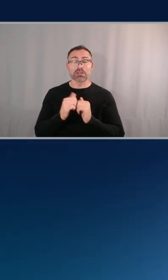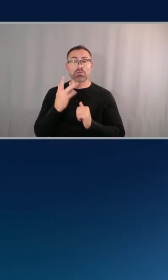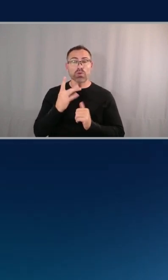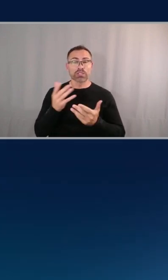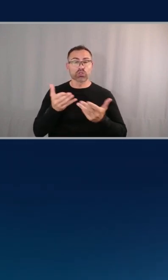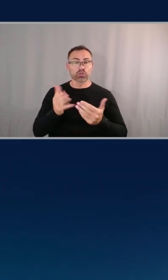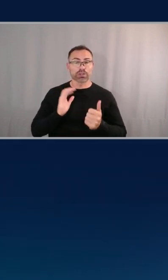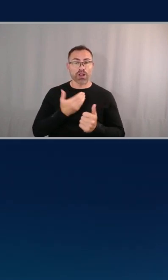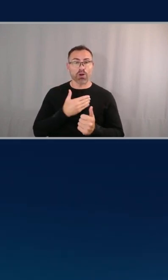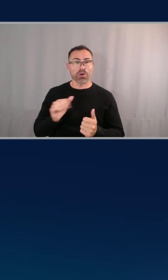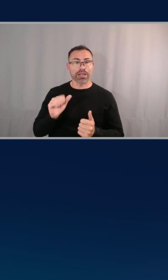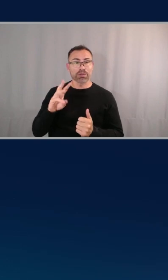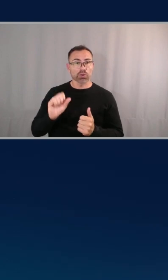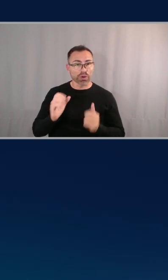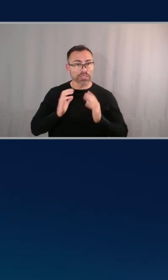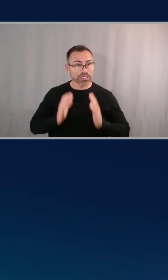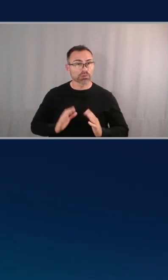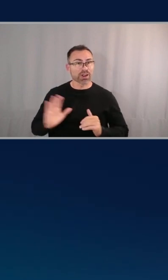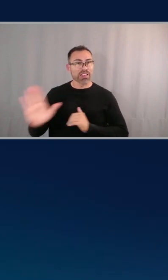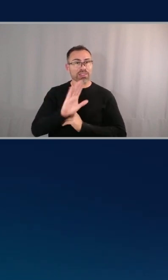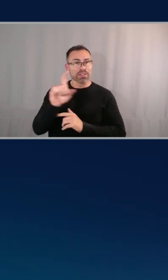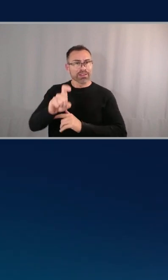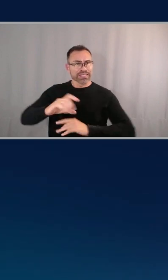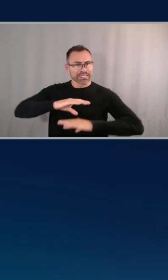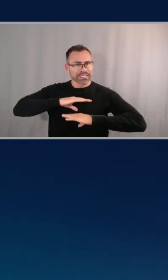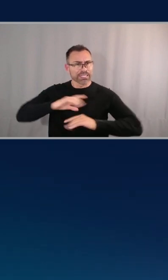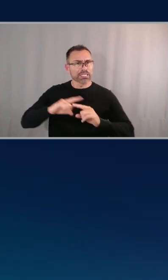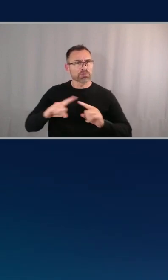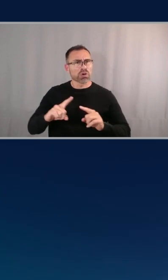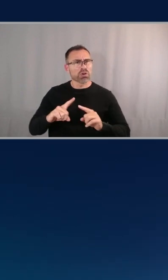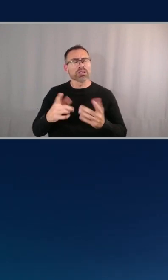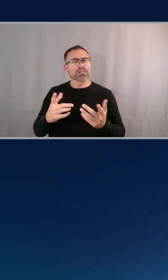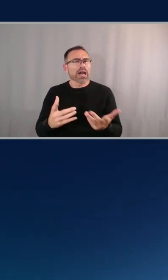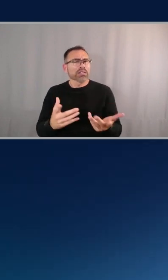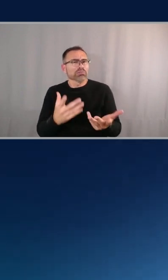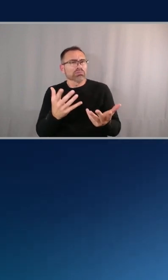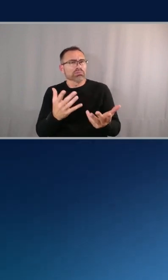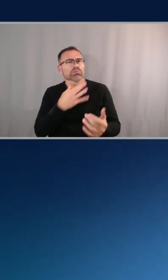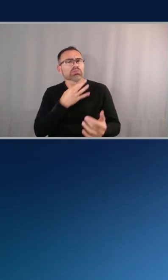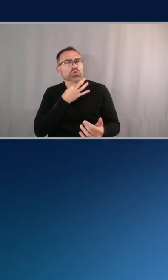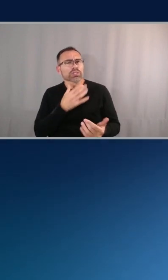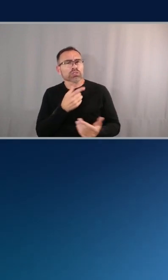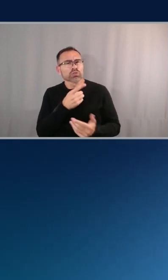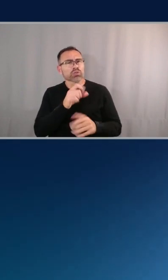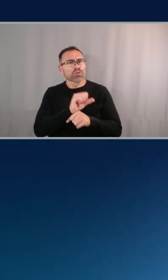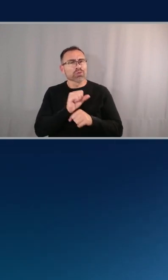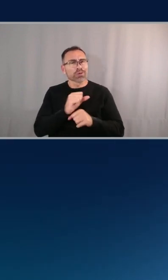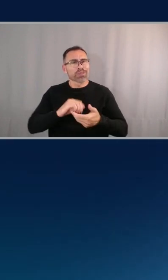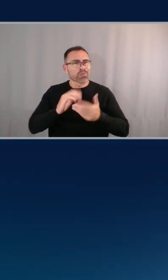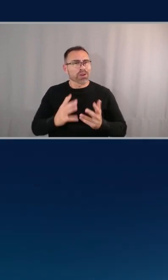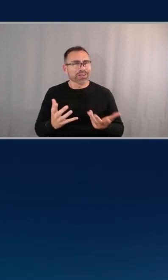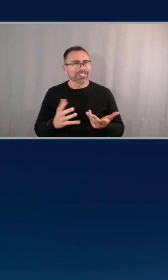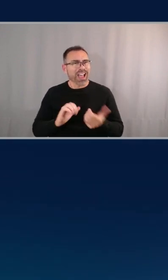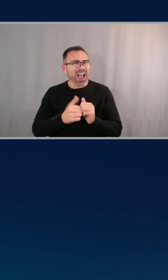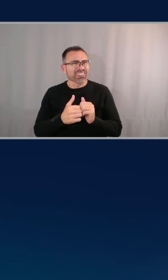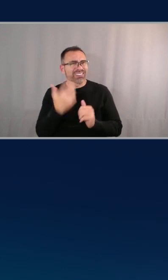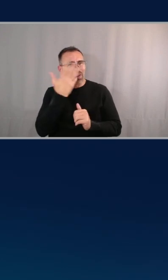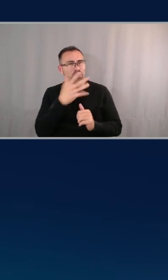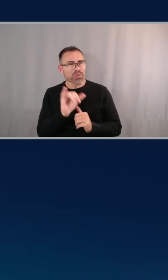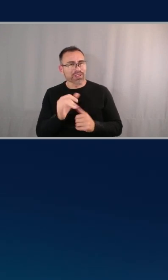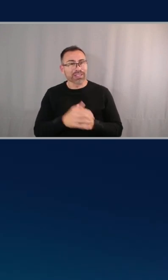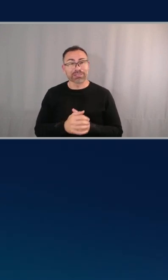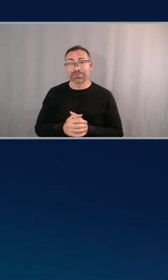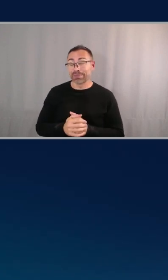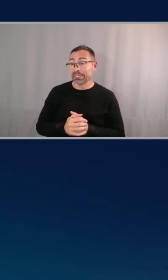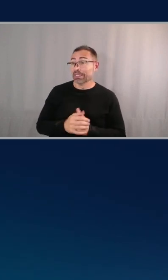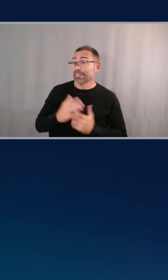AWS customers' needs. But what's it like working with AWS partners? It's a joy. And I think one of the things that